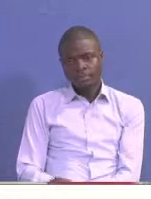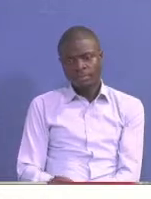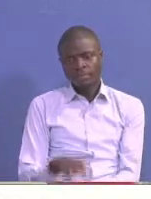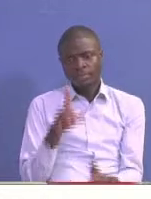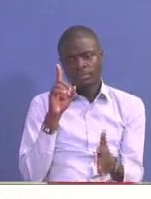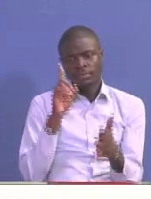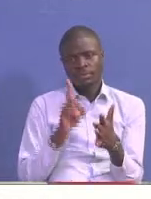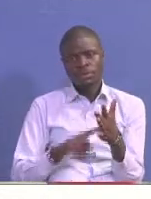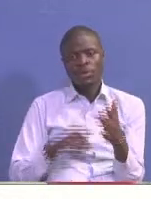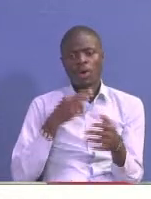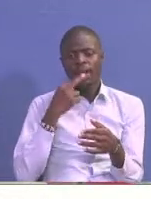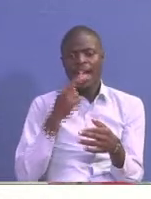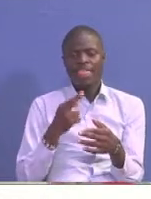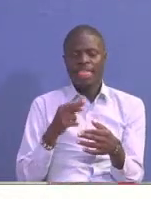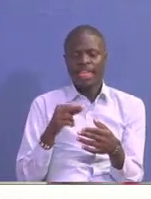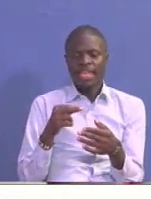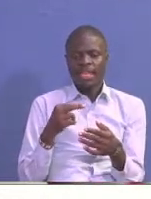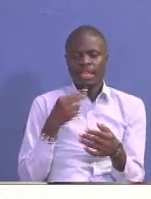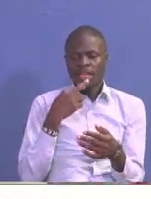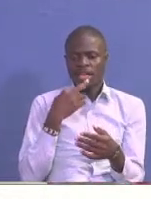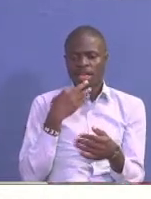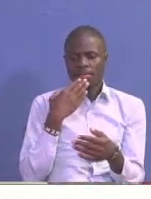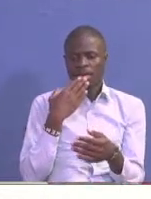What are the results of research?